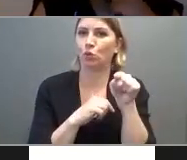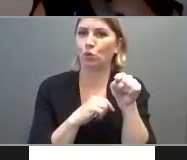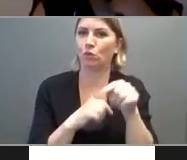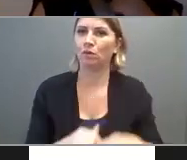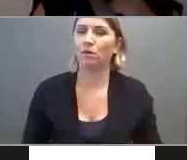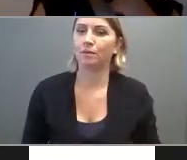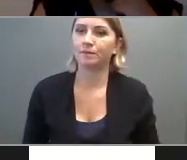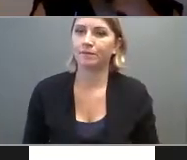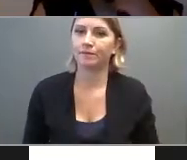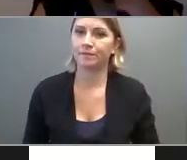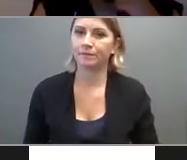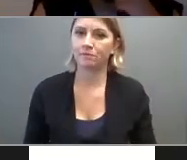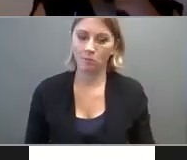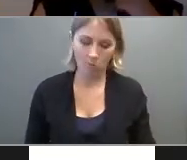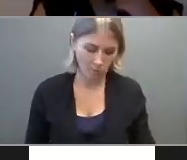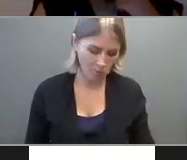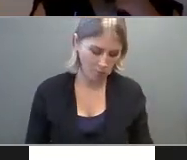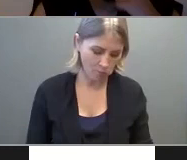answers.